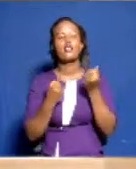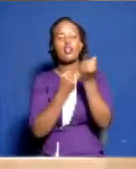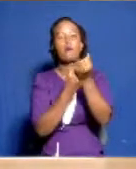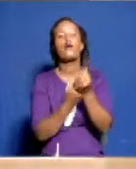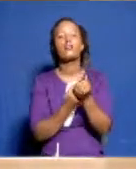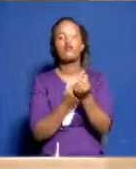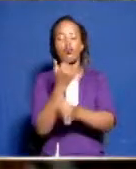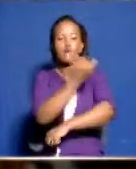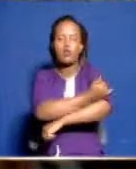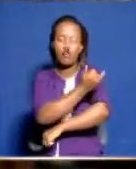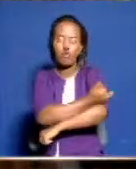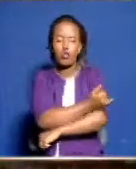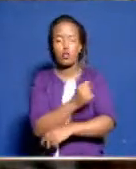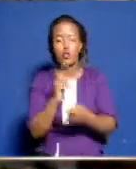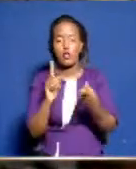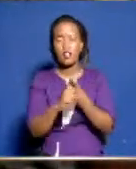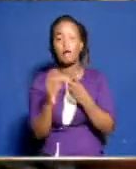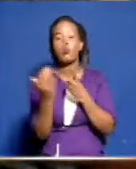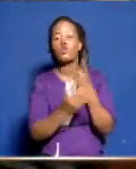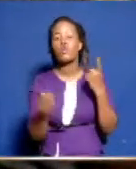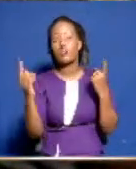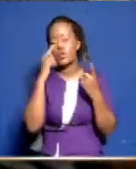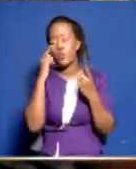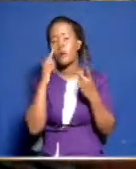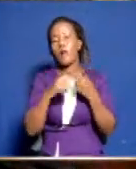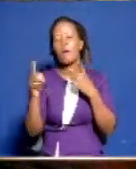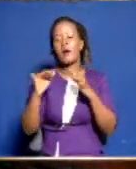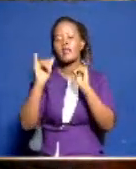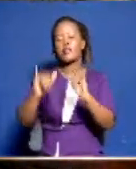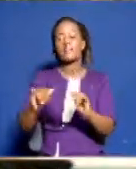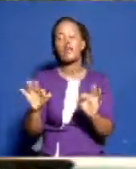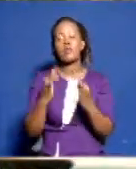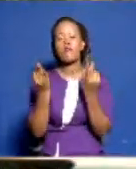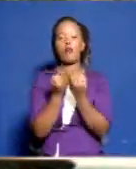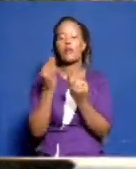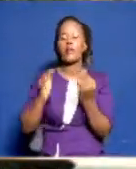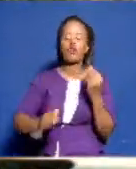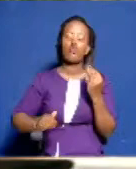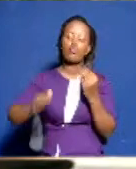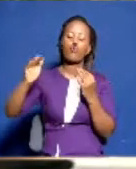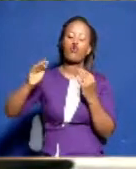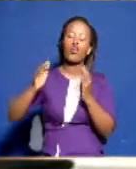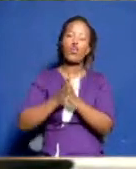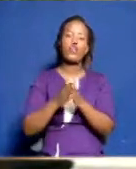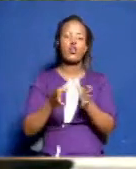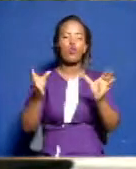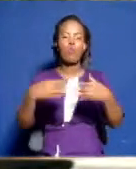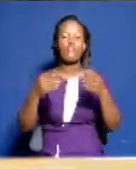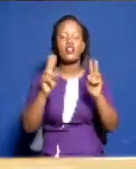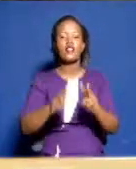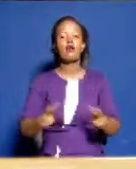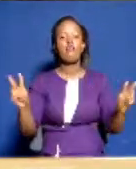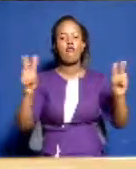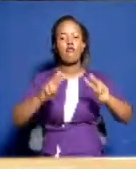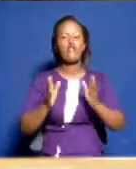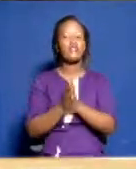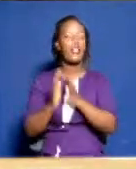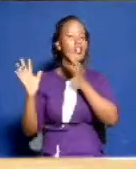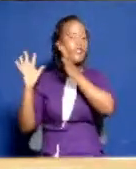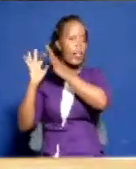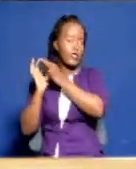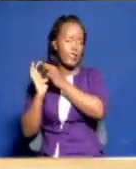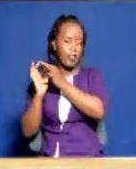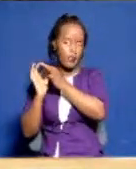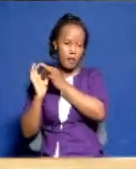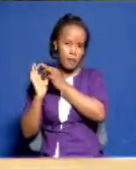such as Children's Home, but stay with their families so as to grow up with community values and customs. Ruth Wamboy